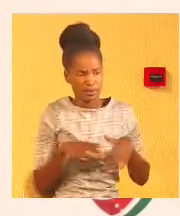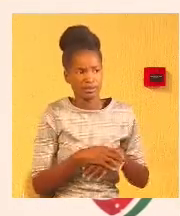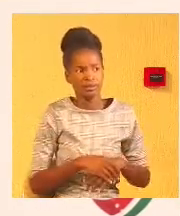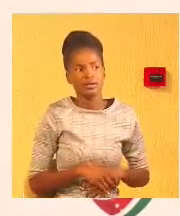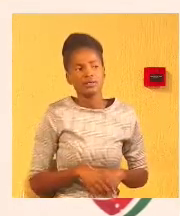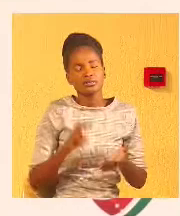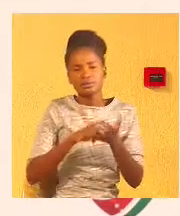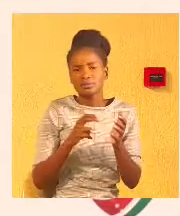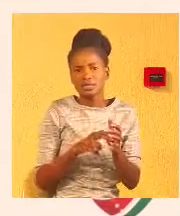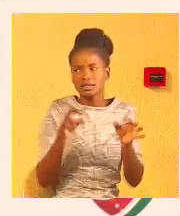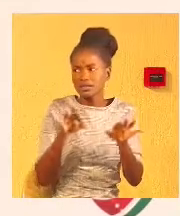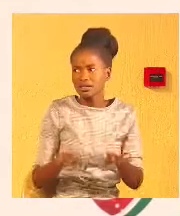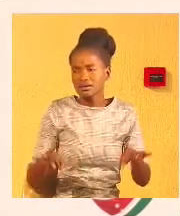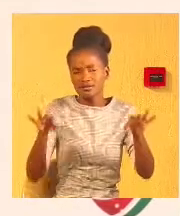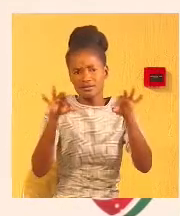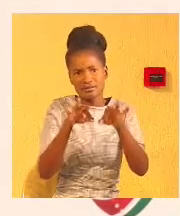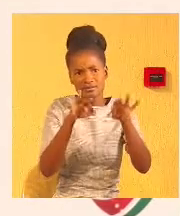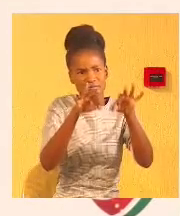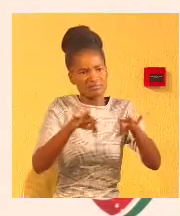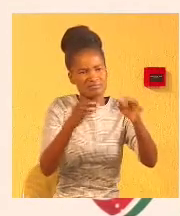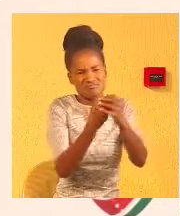had expected. Thank you. And also,